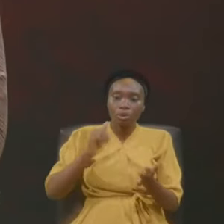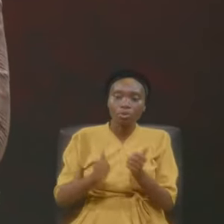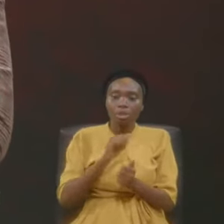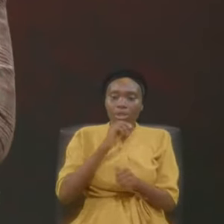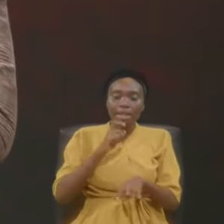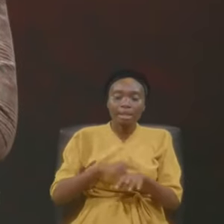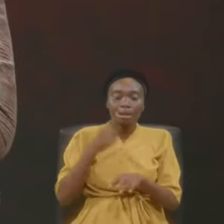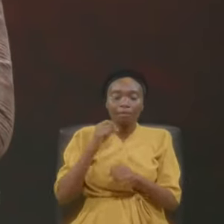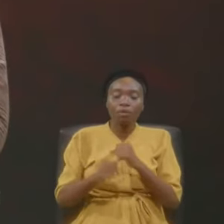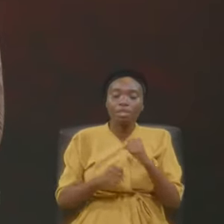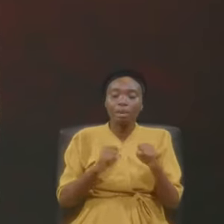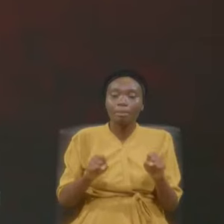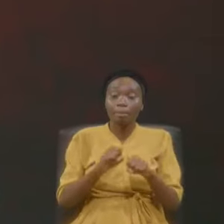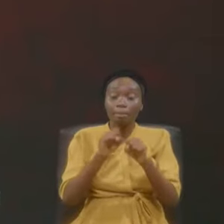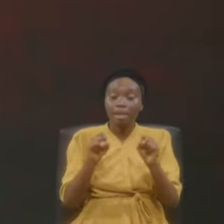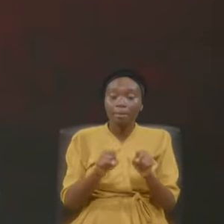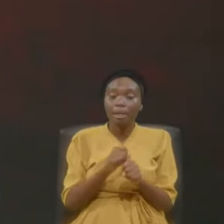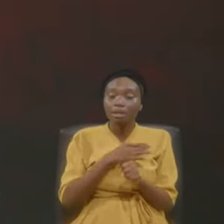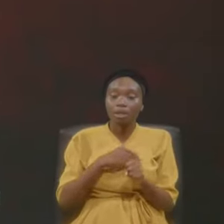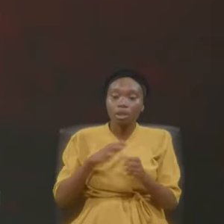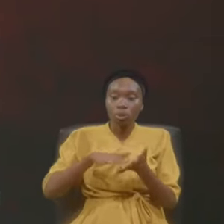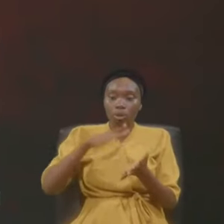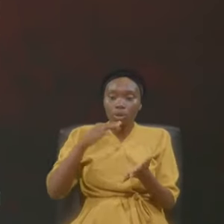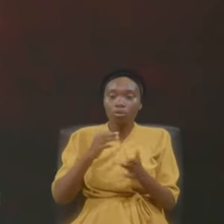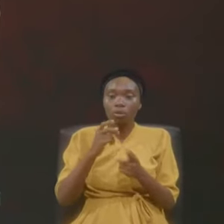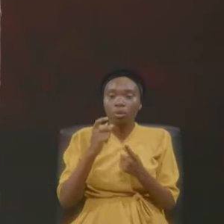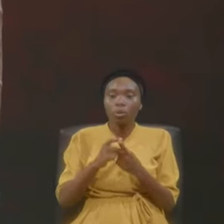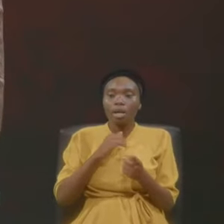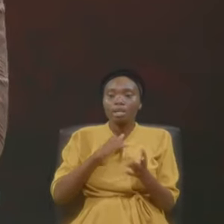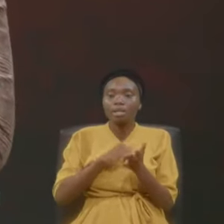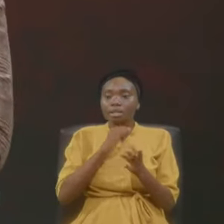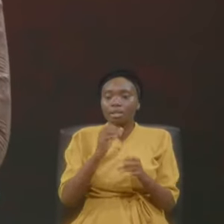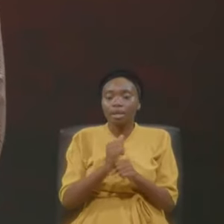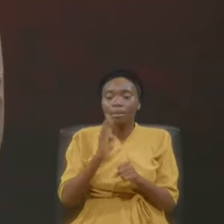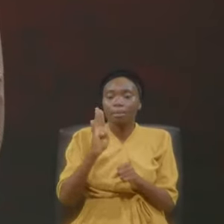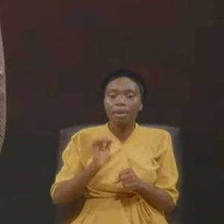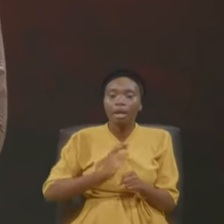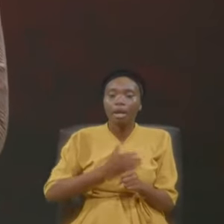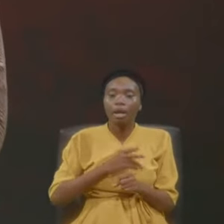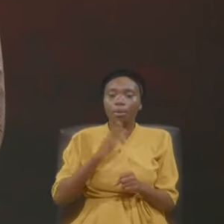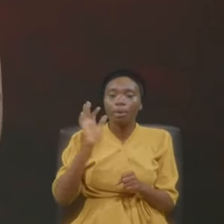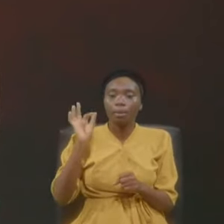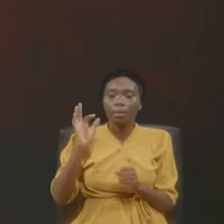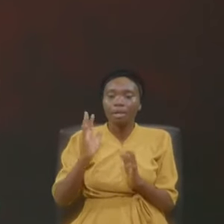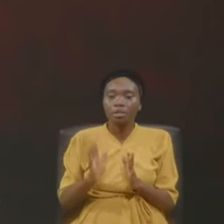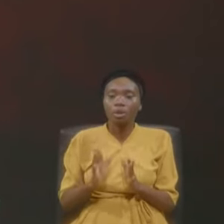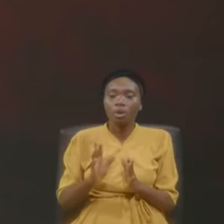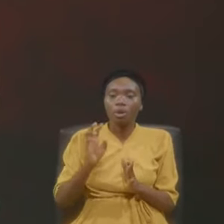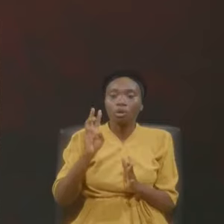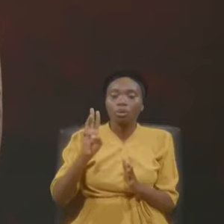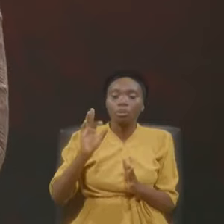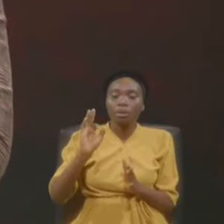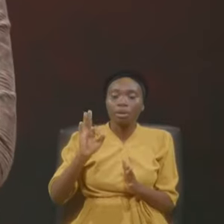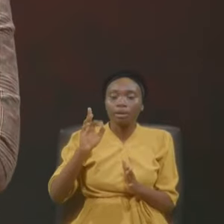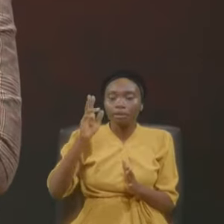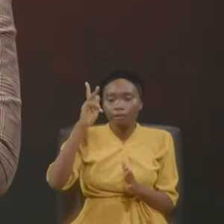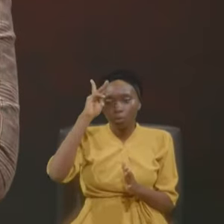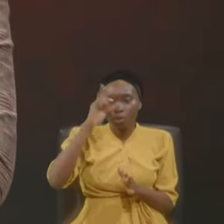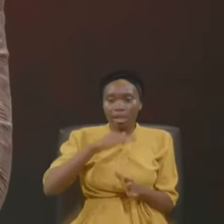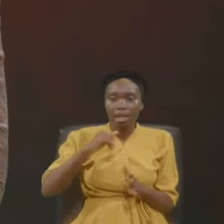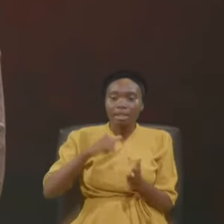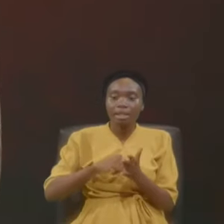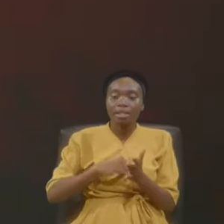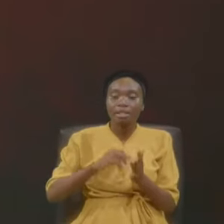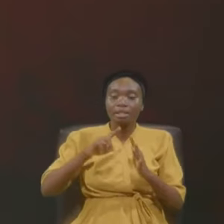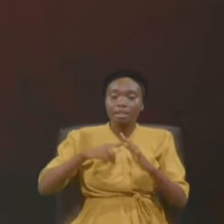of systematic and expository study. And the Bible study is taken by our General Superintendent, the person of Pastor W.F. Kumuyi, and it starts